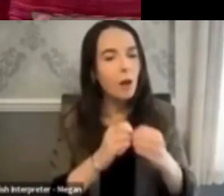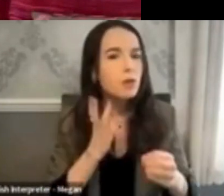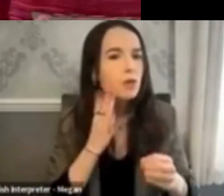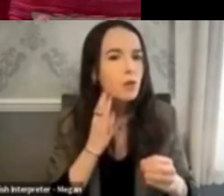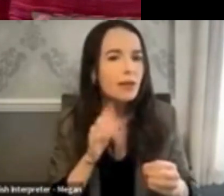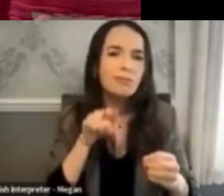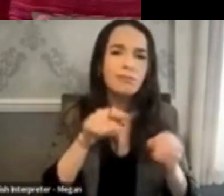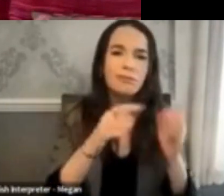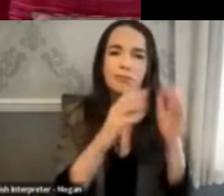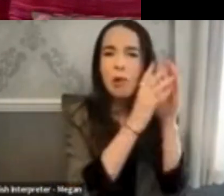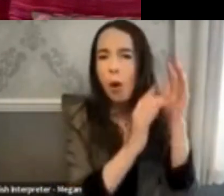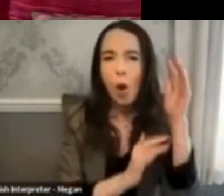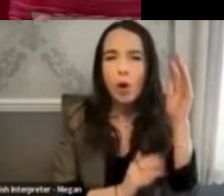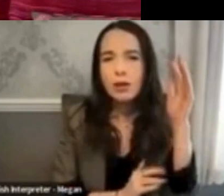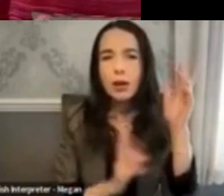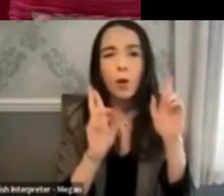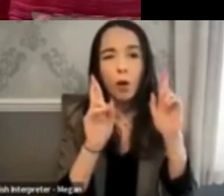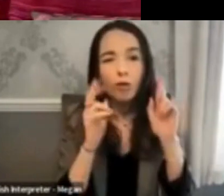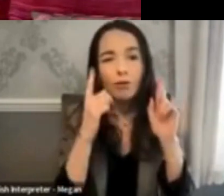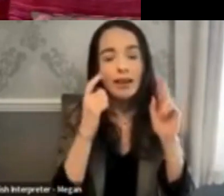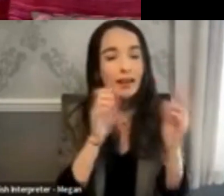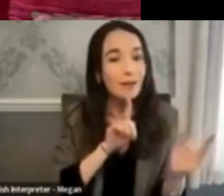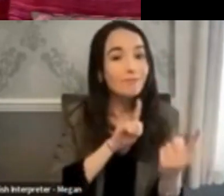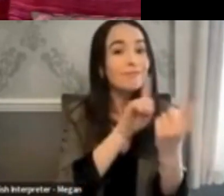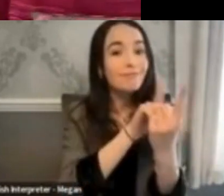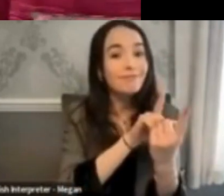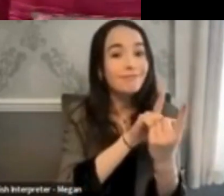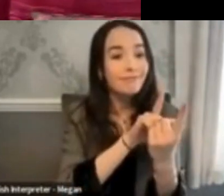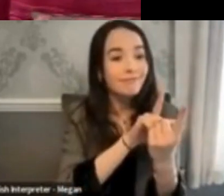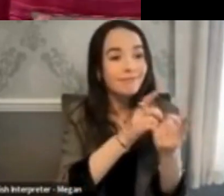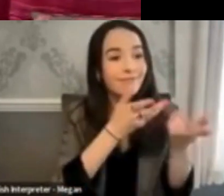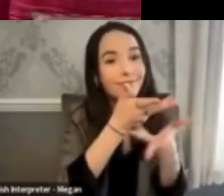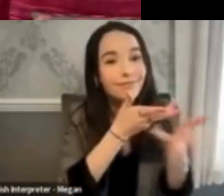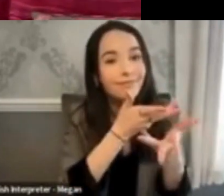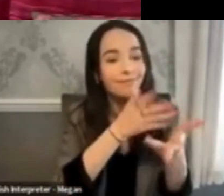meet at least some of you personally and experience the work that